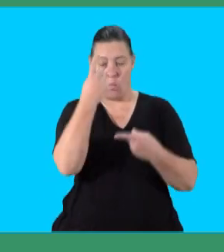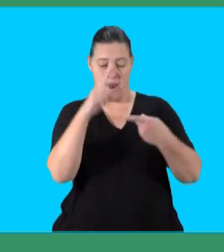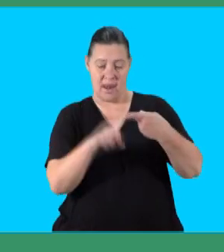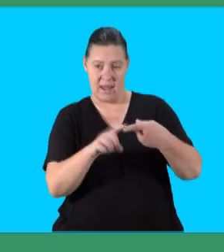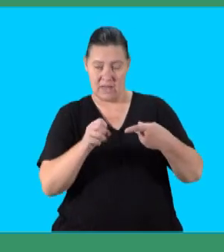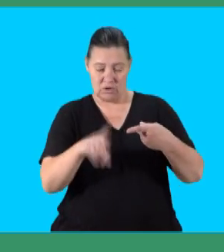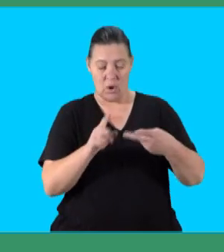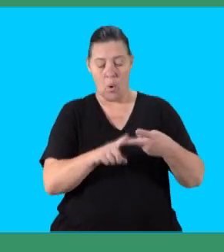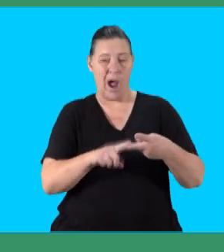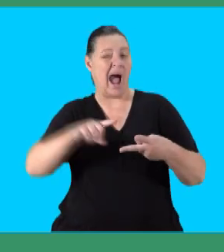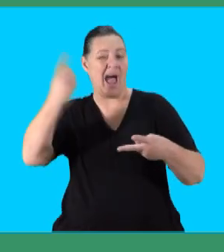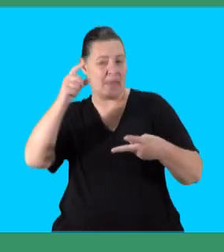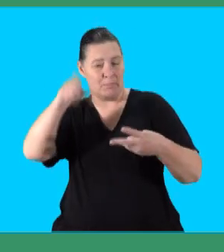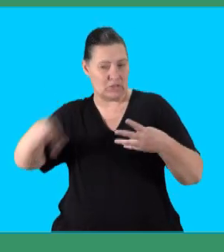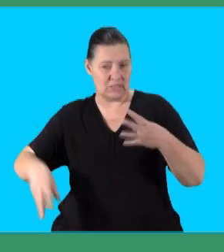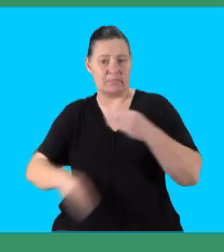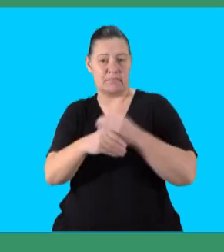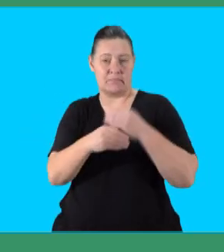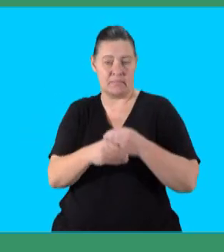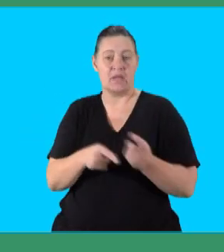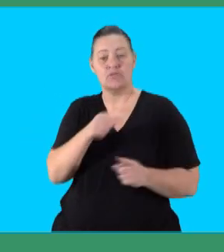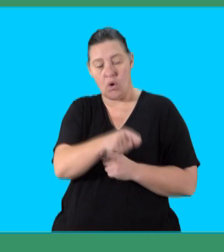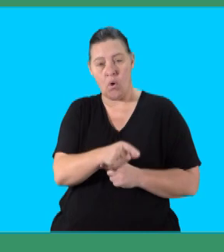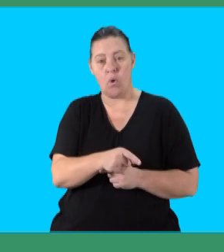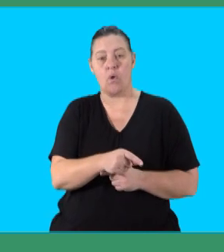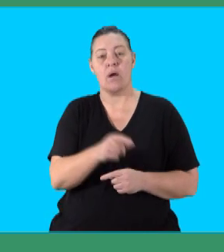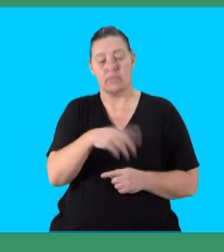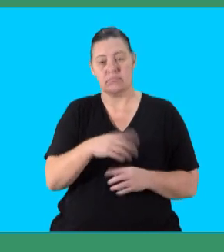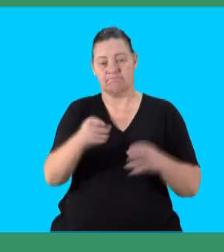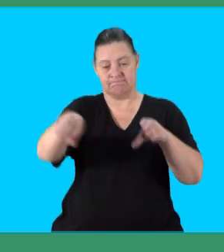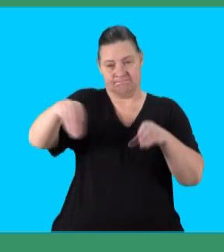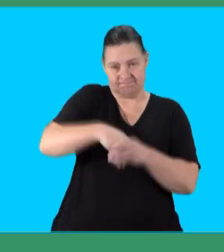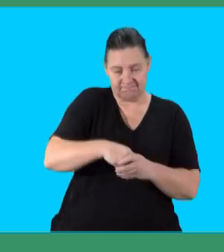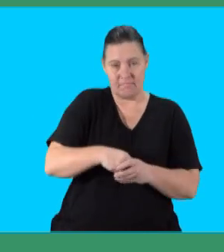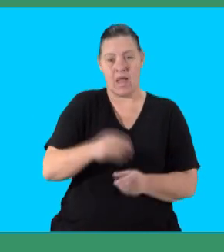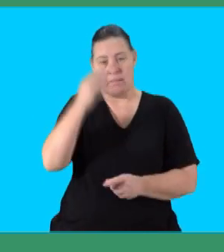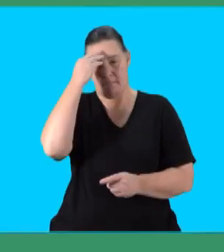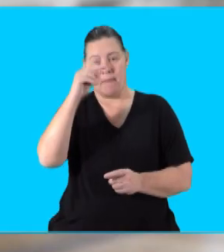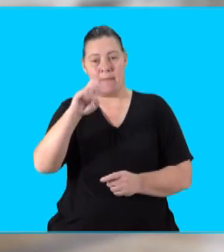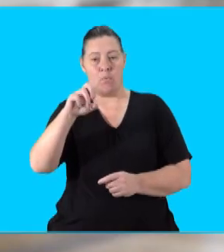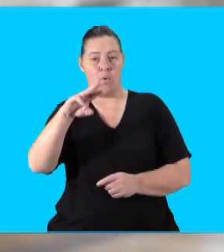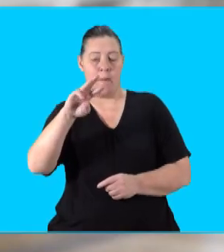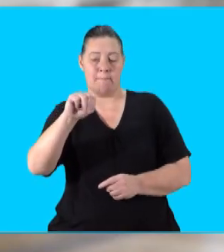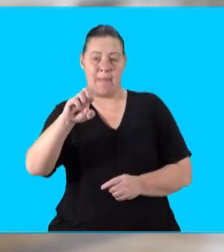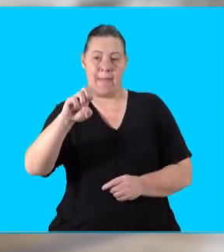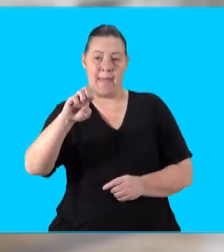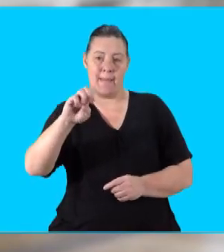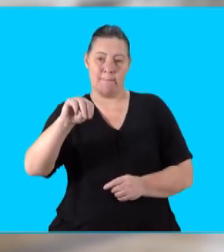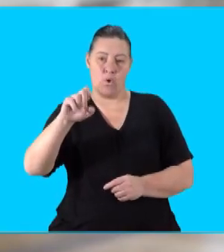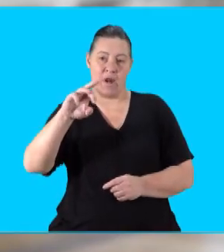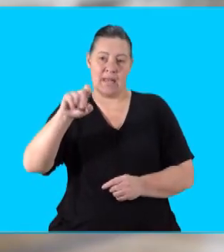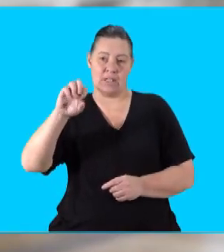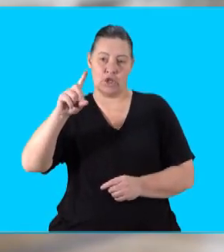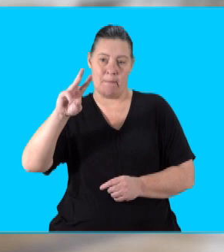other minimum number as stipulated in its memorandum of incorporation. So obviously, the board of directors must